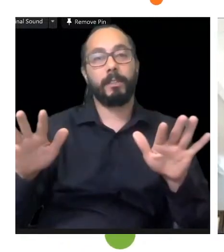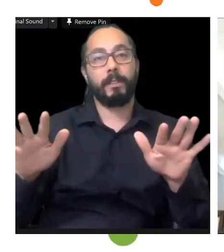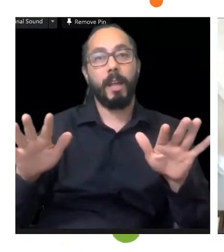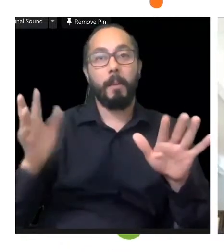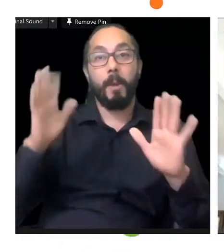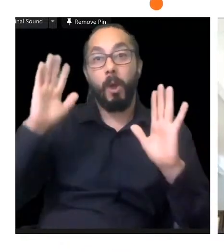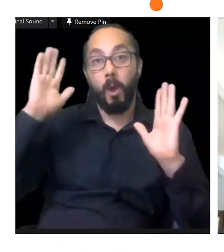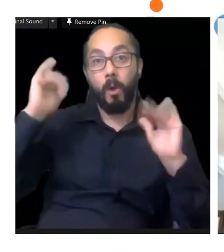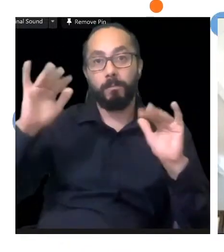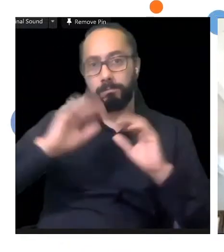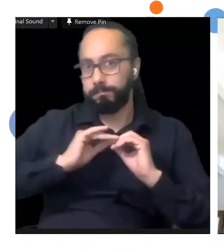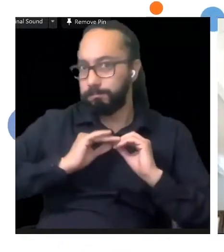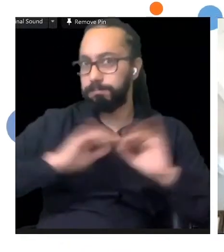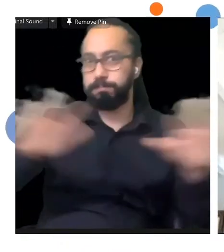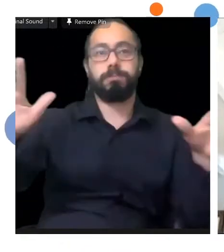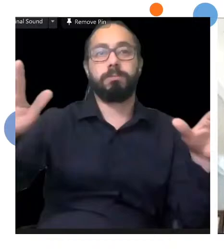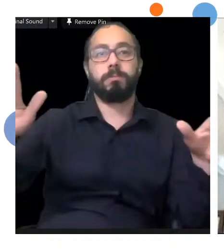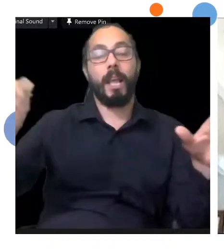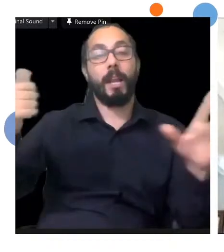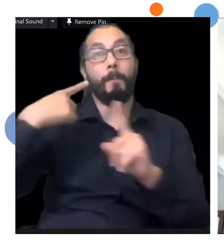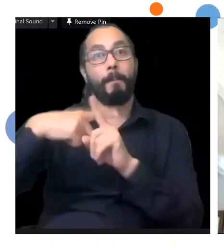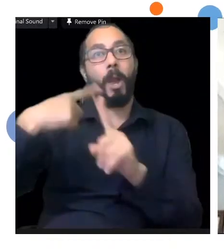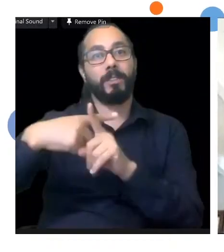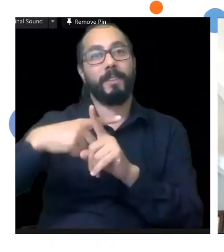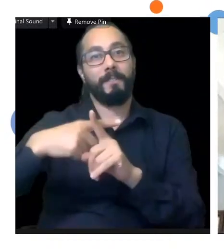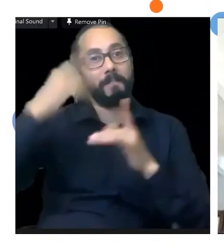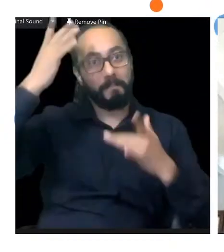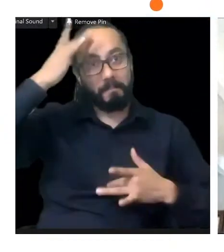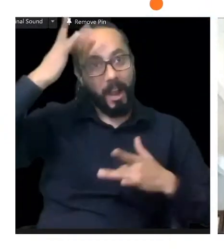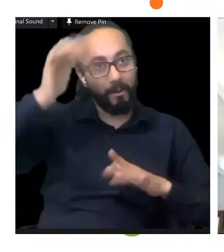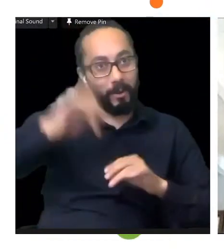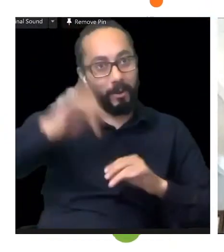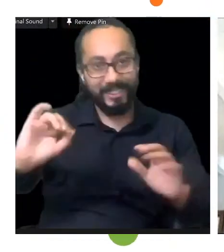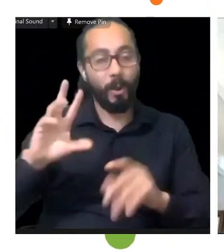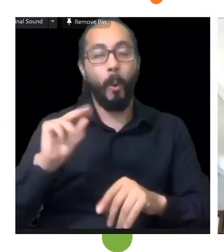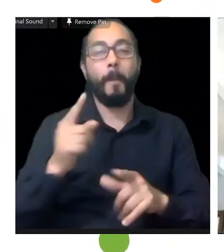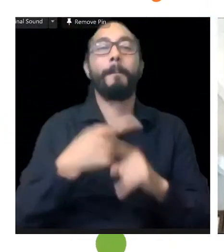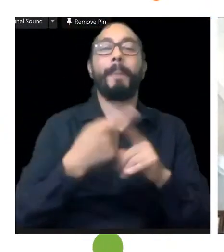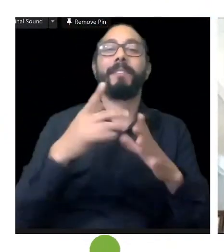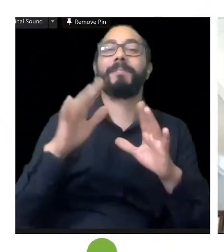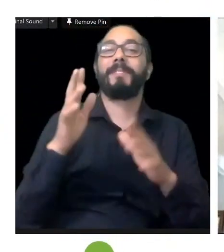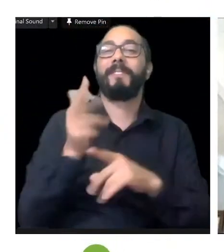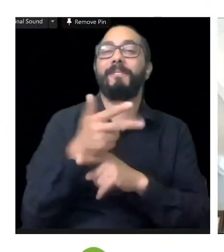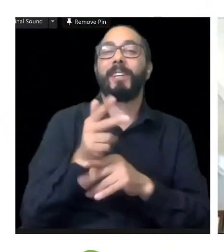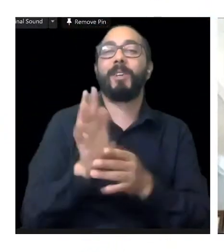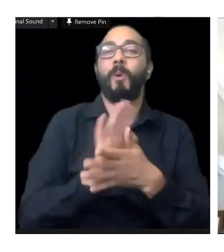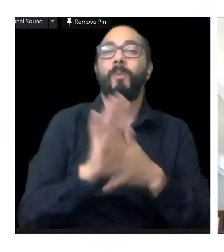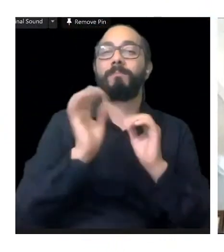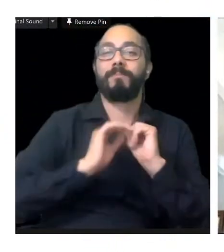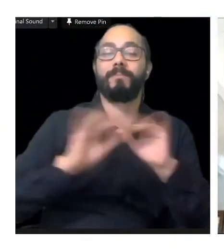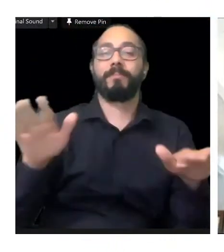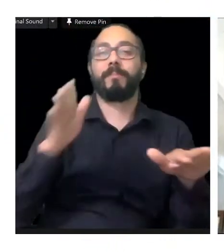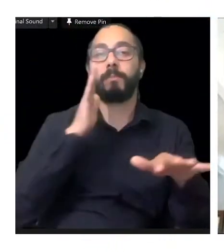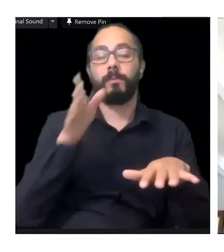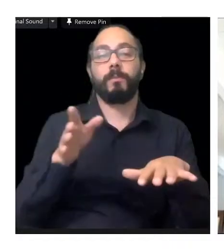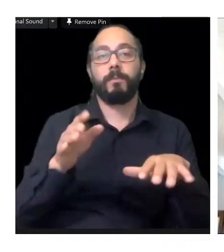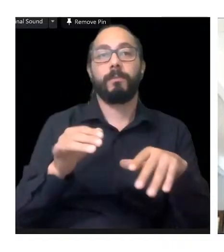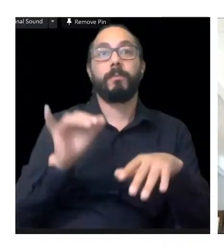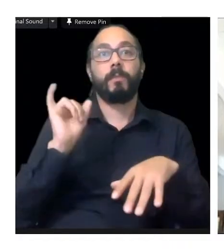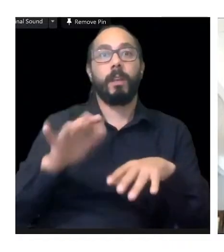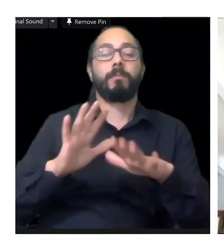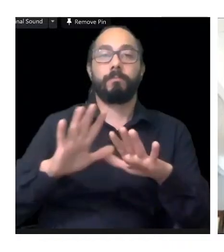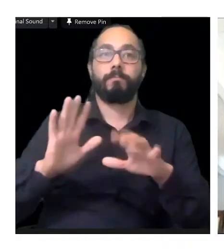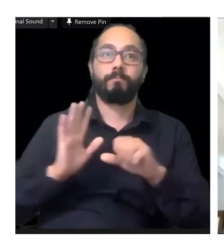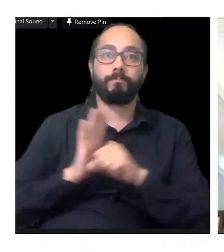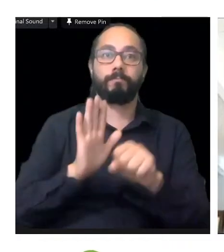way, viral in a good way. And so, you know, that has been a driving force in terms of looking